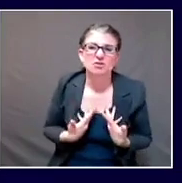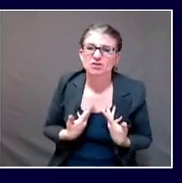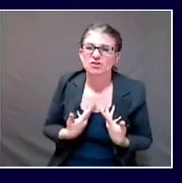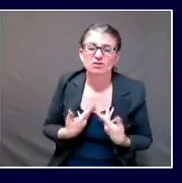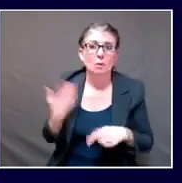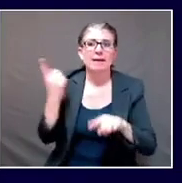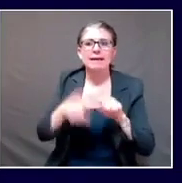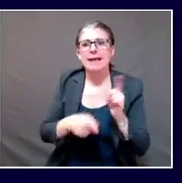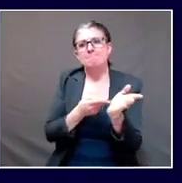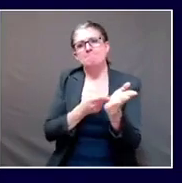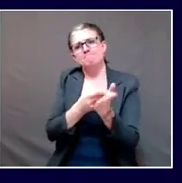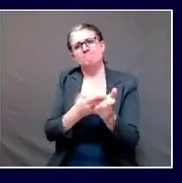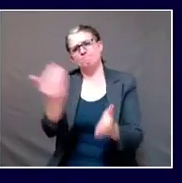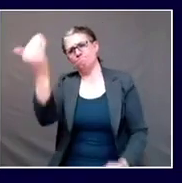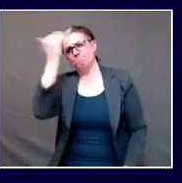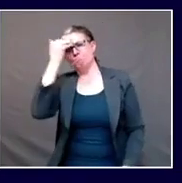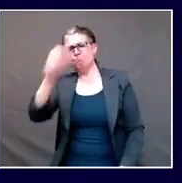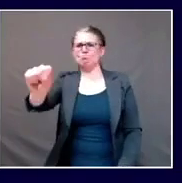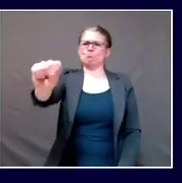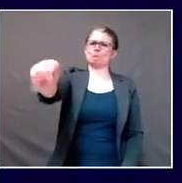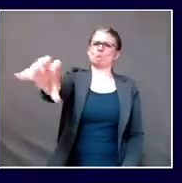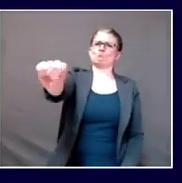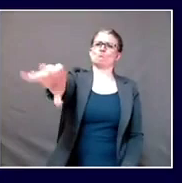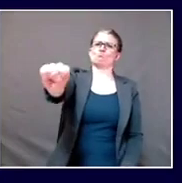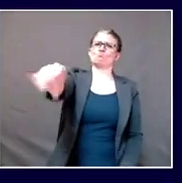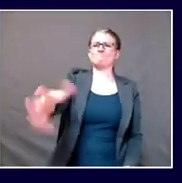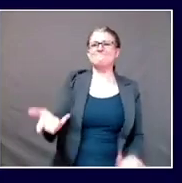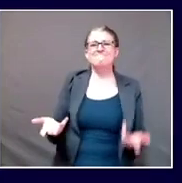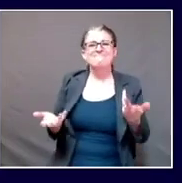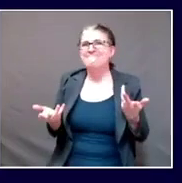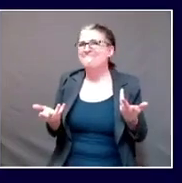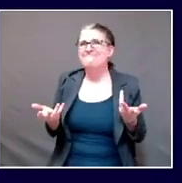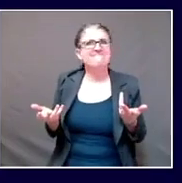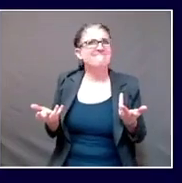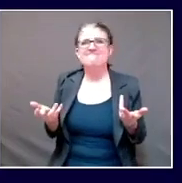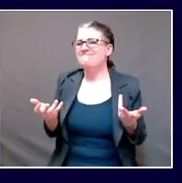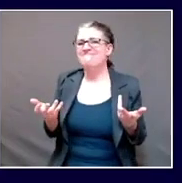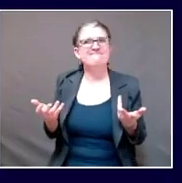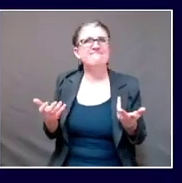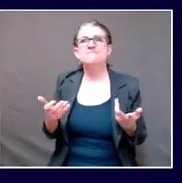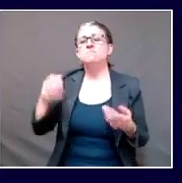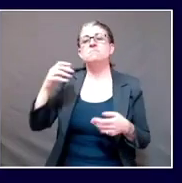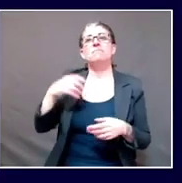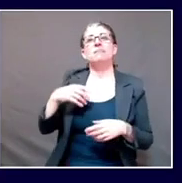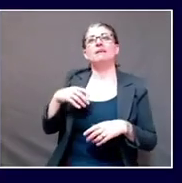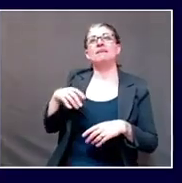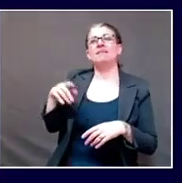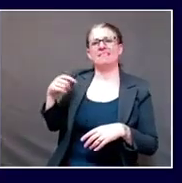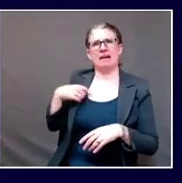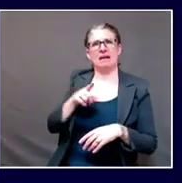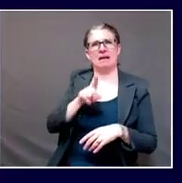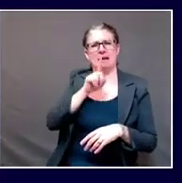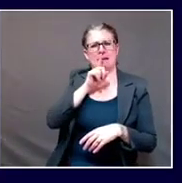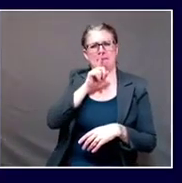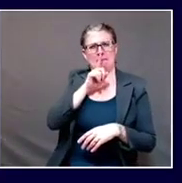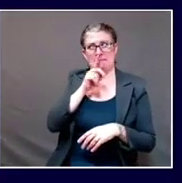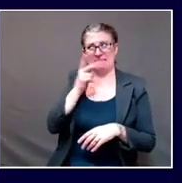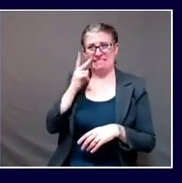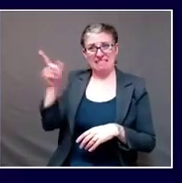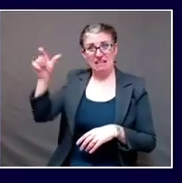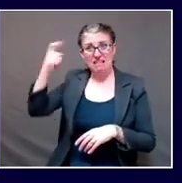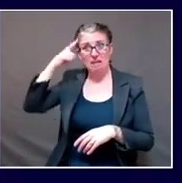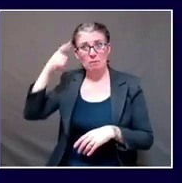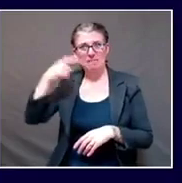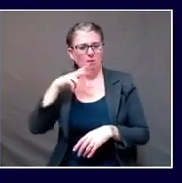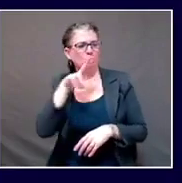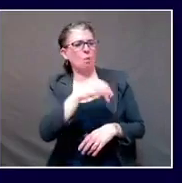have altered that window in some way. But I'll let Commissioner Lambrou and the governor weigh in as well. So, uh, governor